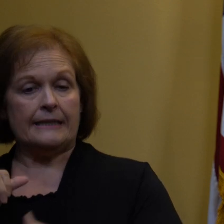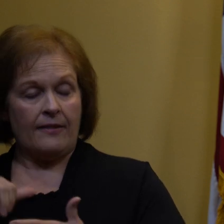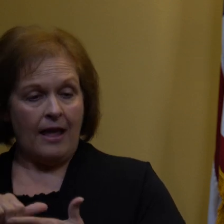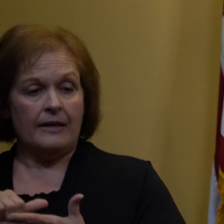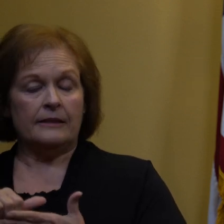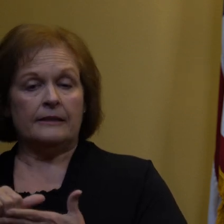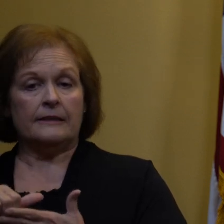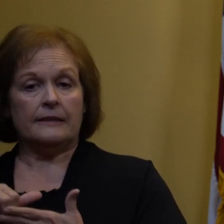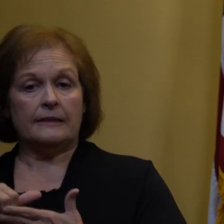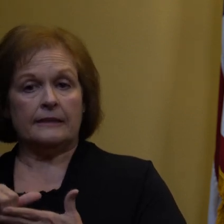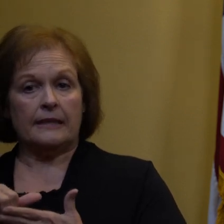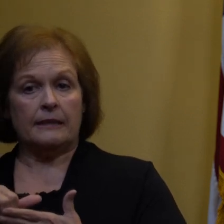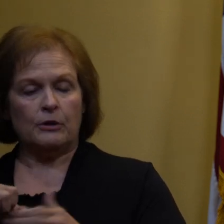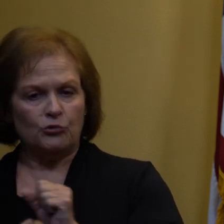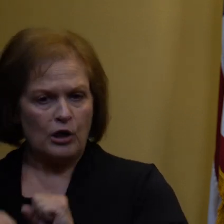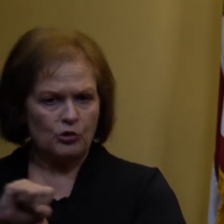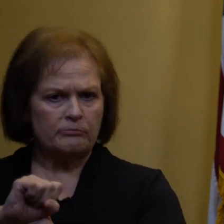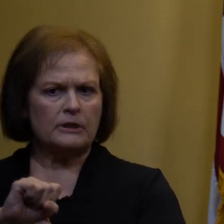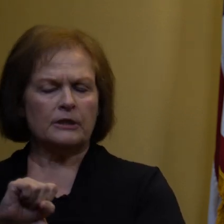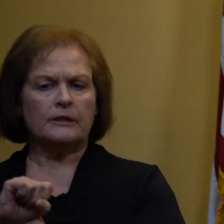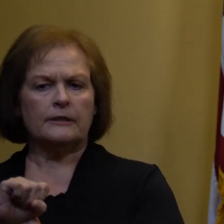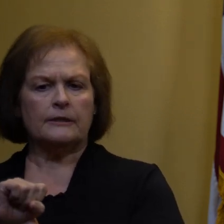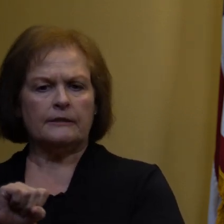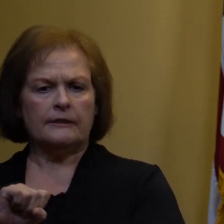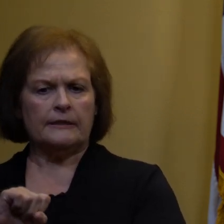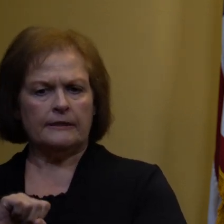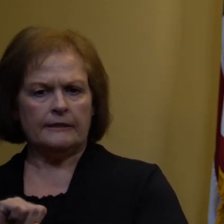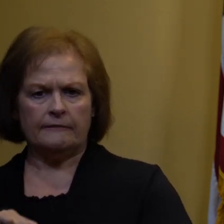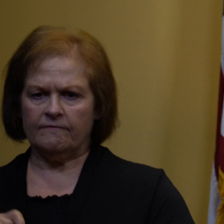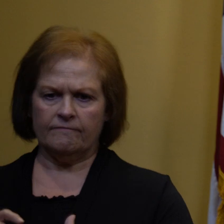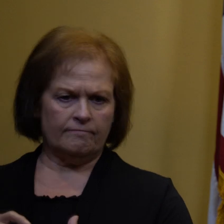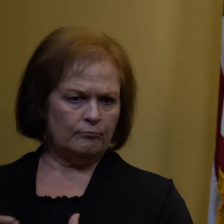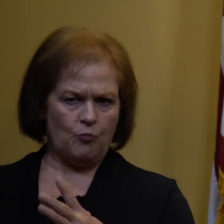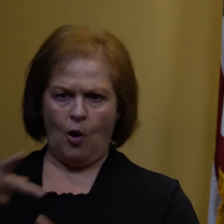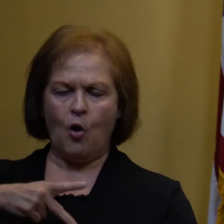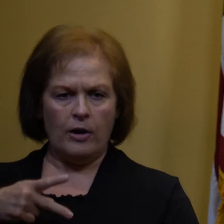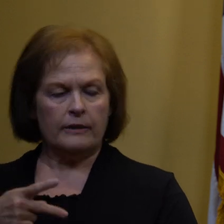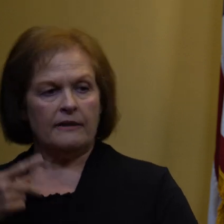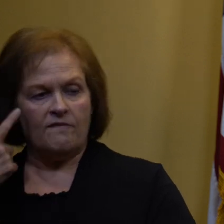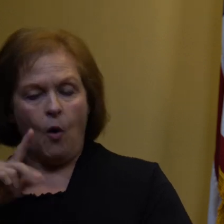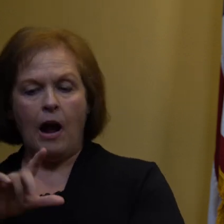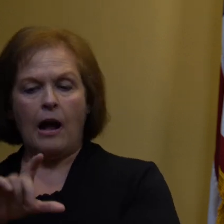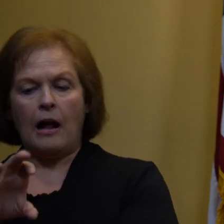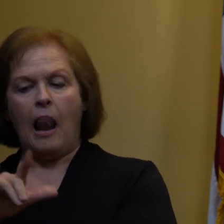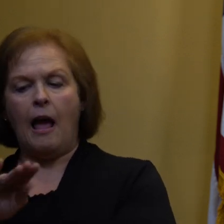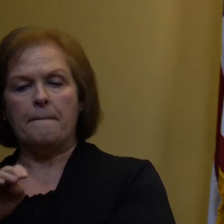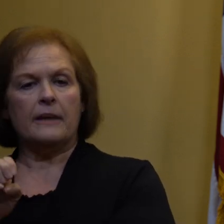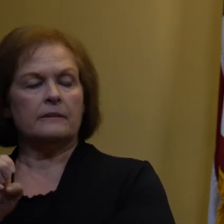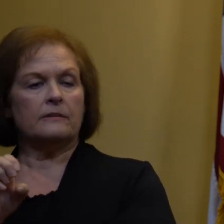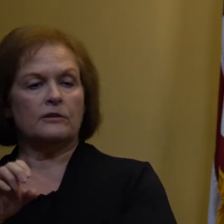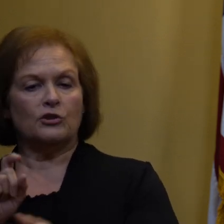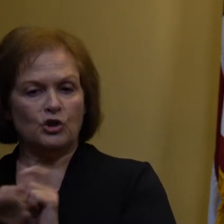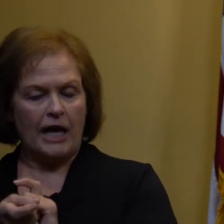forward, putting infrastructure investments first, as we are on the front lines of climate change, and we're seeing the results